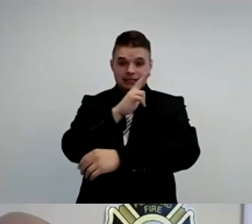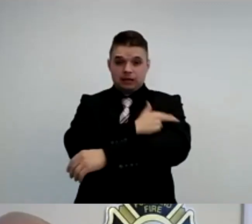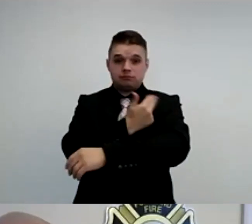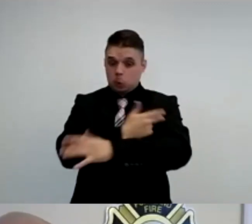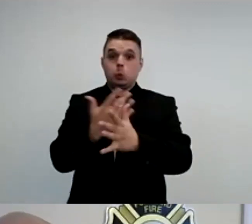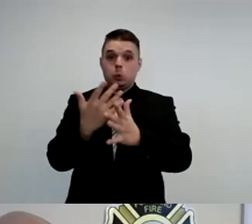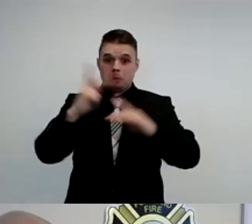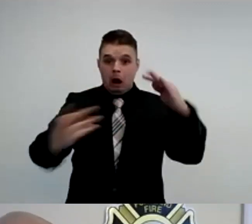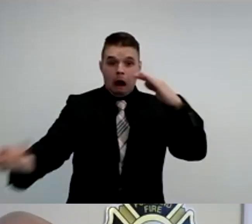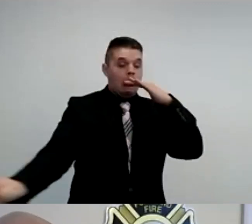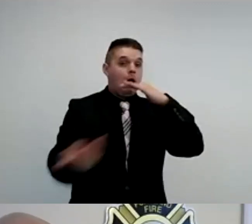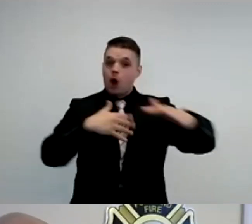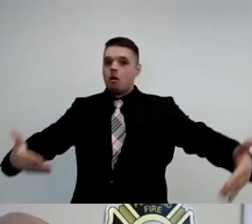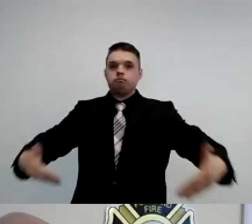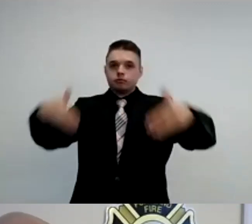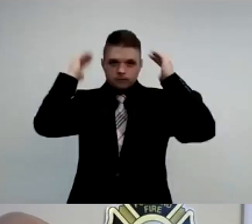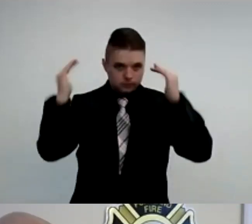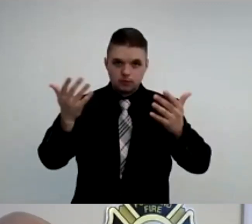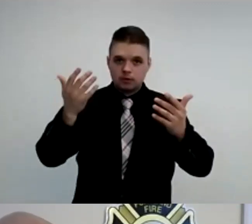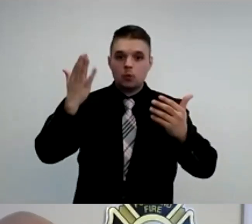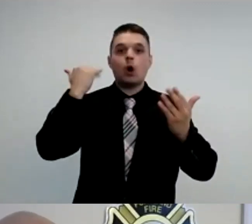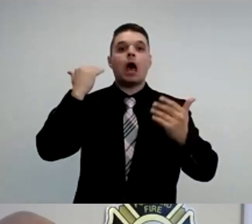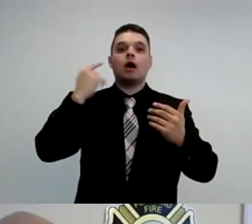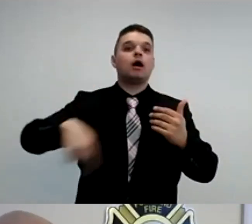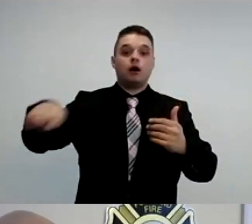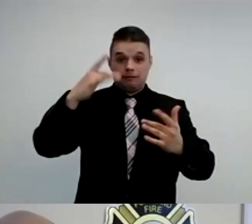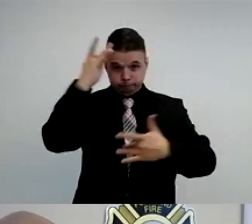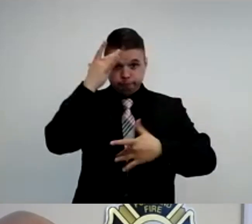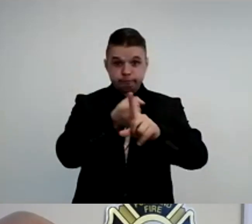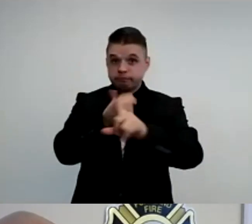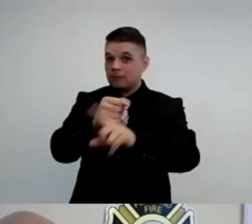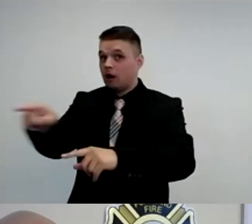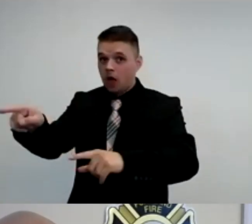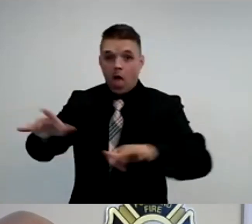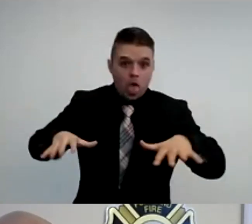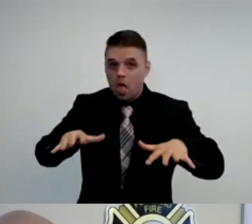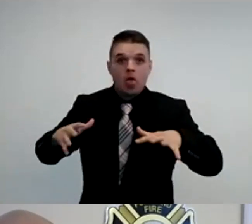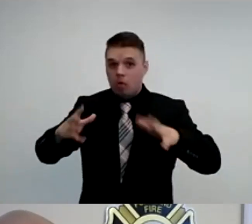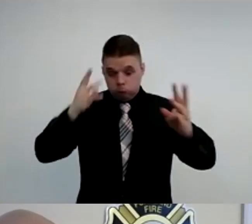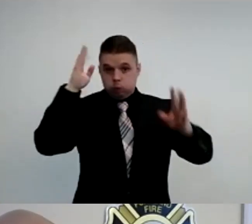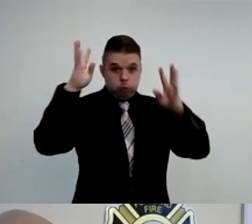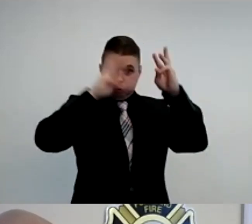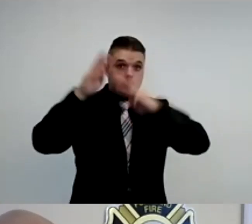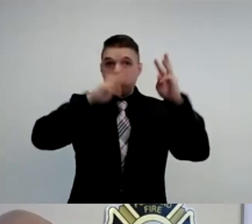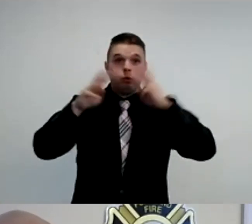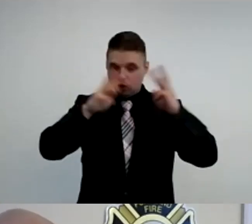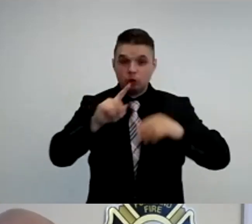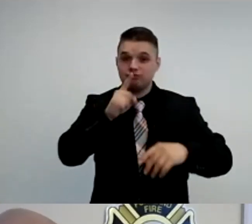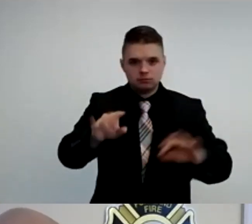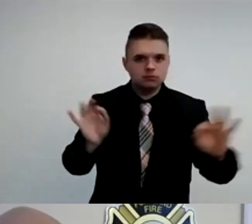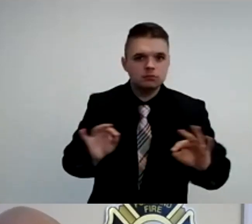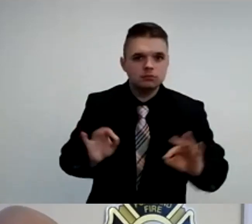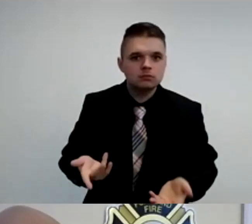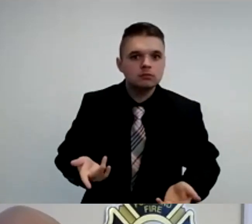by very sick people, but by people that are anxious about their moderately sick symptoms, which